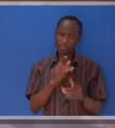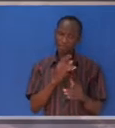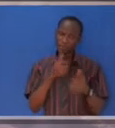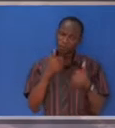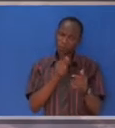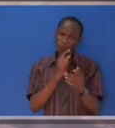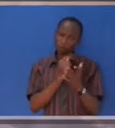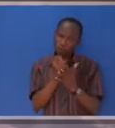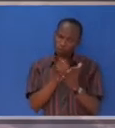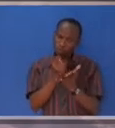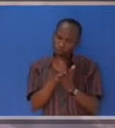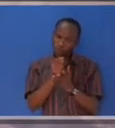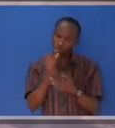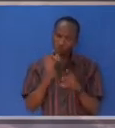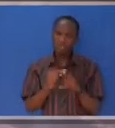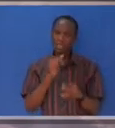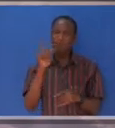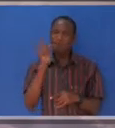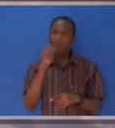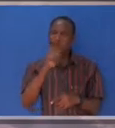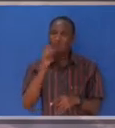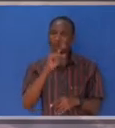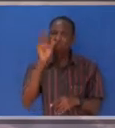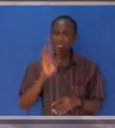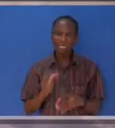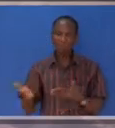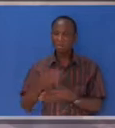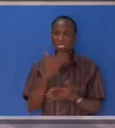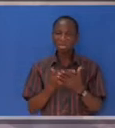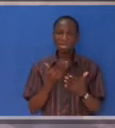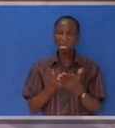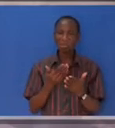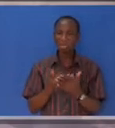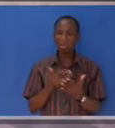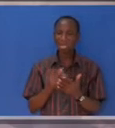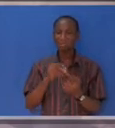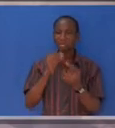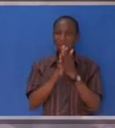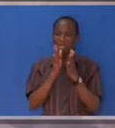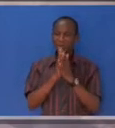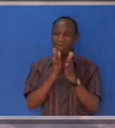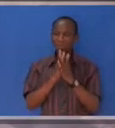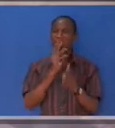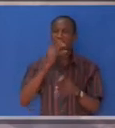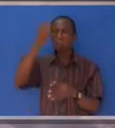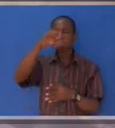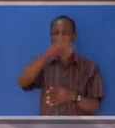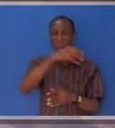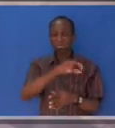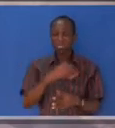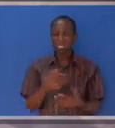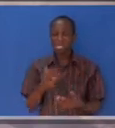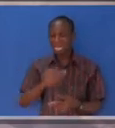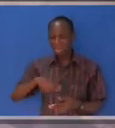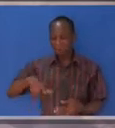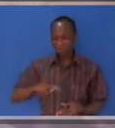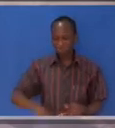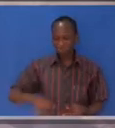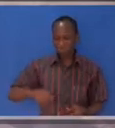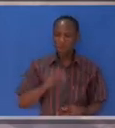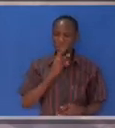ye ni asofo abebe ba onwo keka edi jijiji mu sika bom paye mamu di nsho gugu gala musa mu mfa